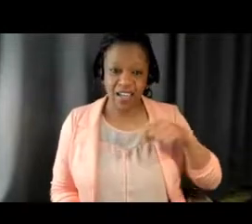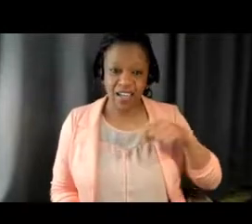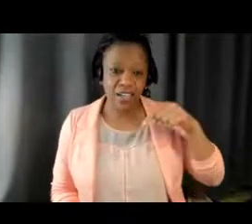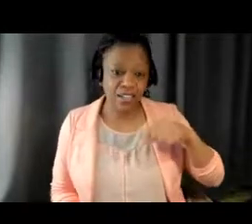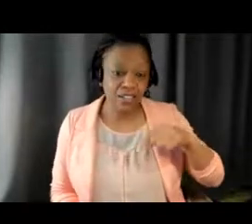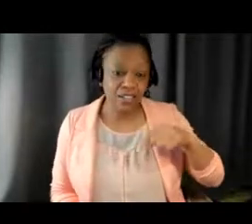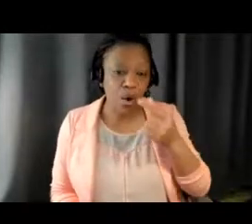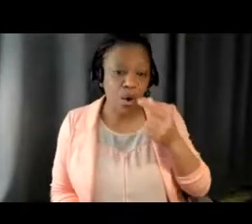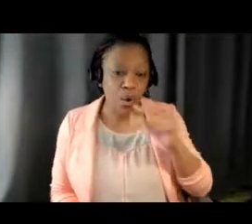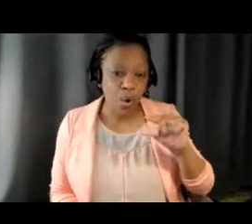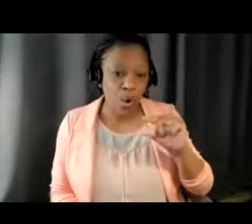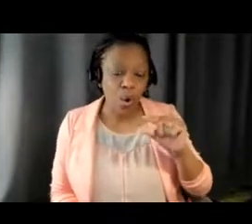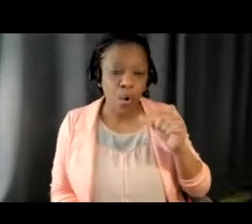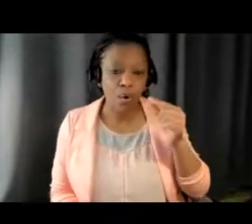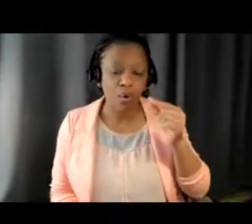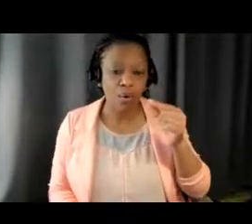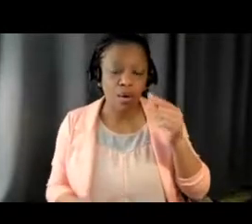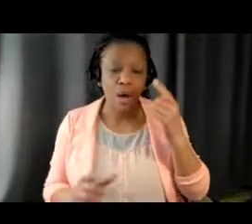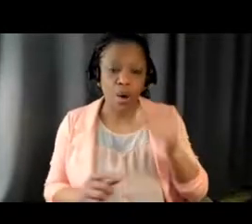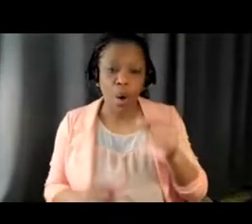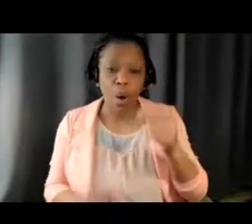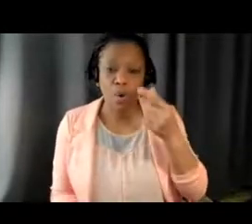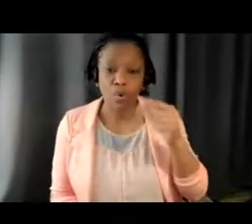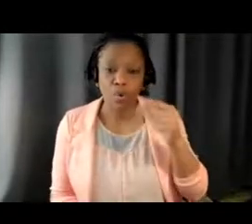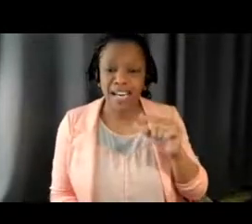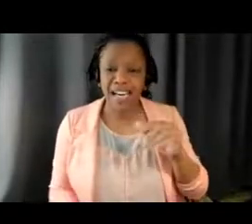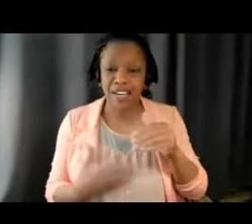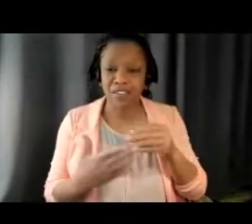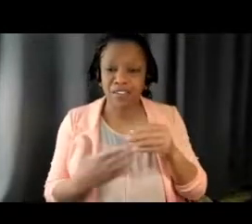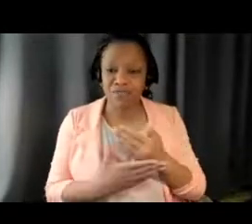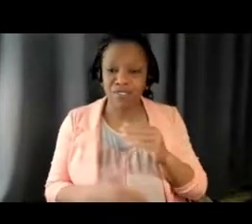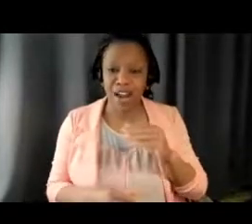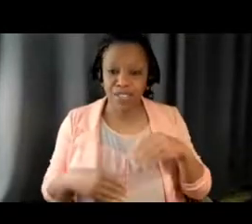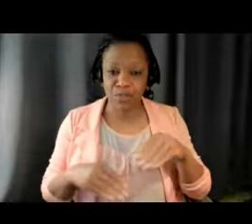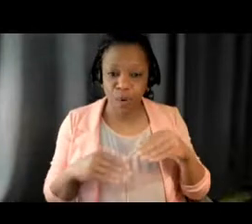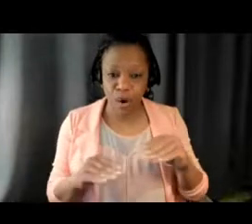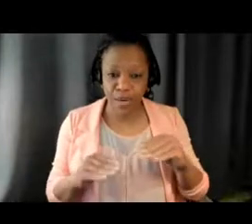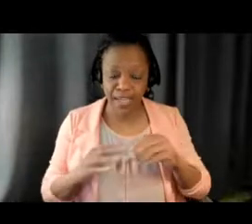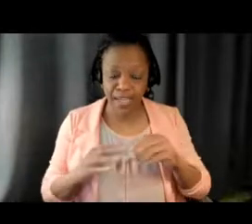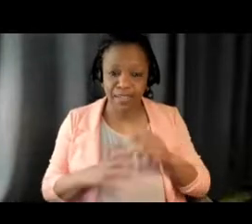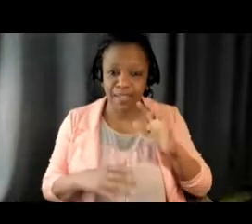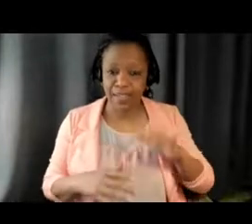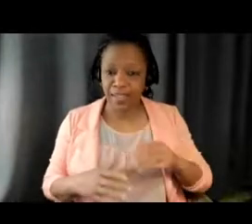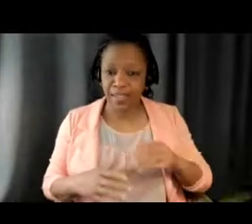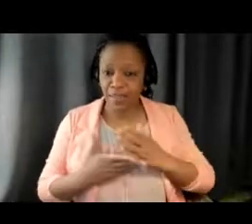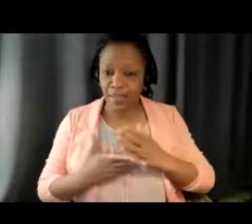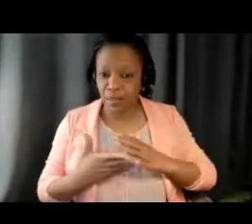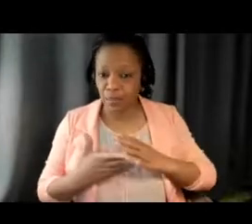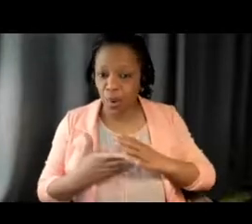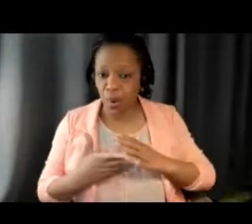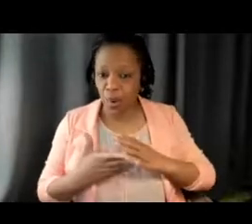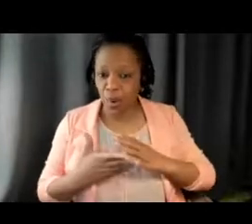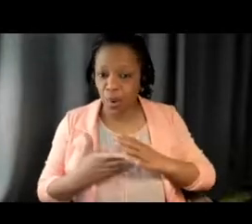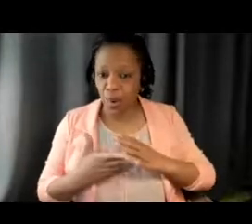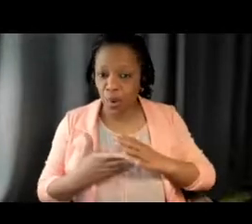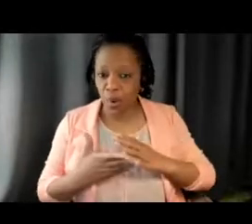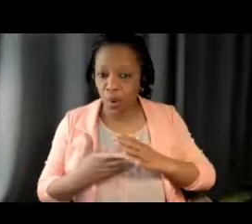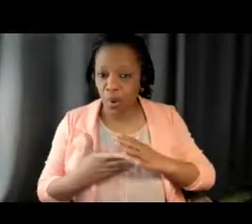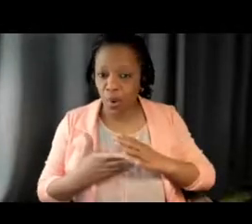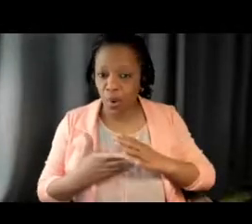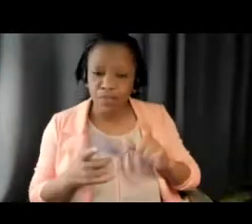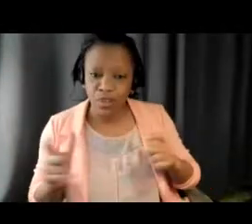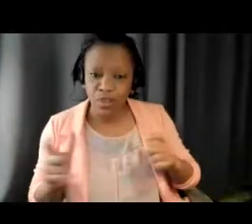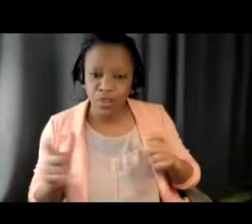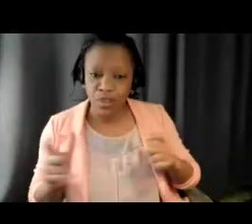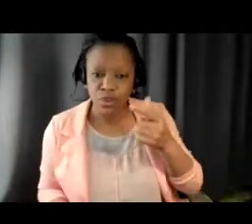Go Green Fresh Market. Go Green on Racine Fresh Market, which is part of the larger initiative of Go Green on Racine, which we'll get more